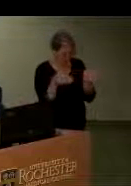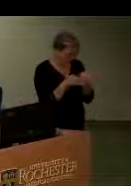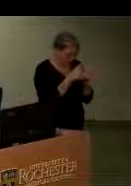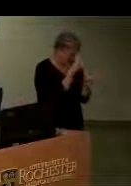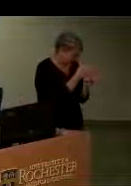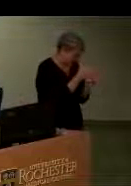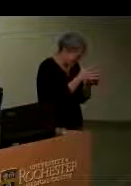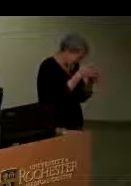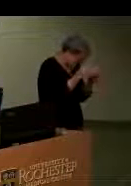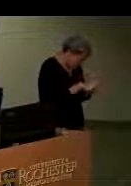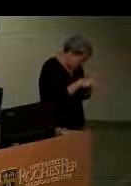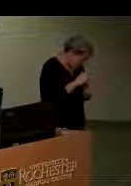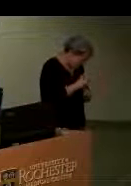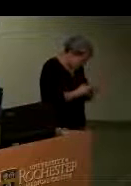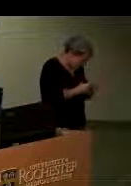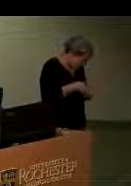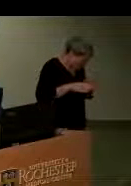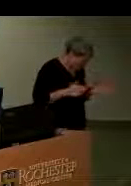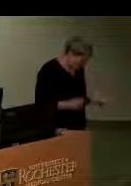everybody in the room.